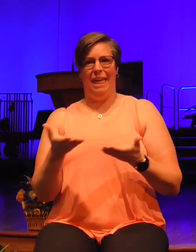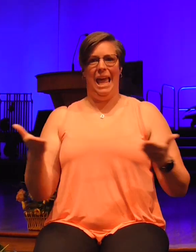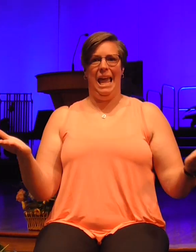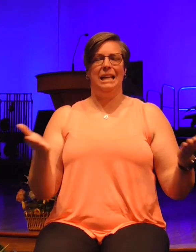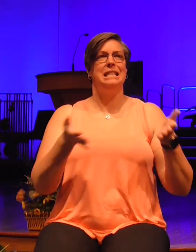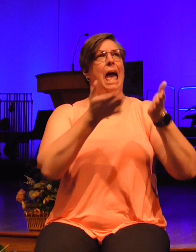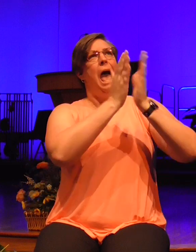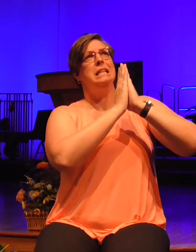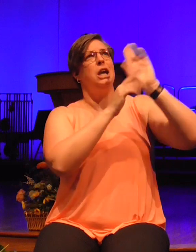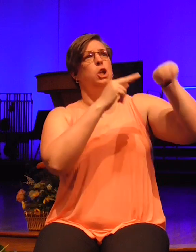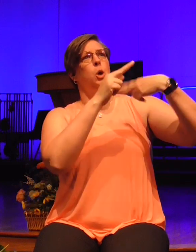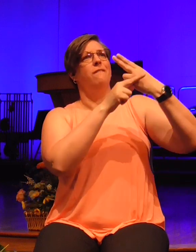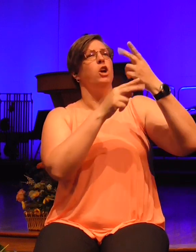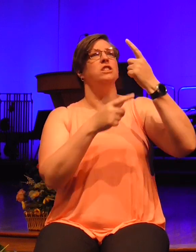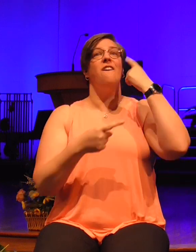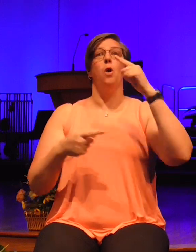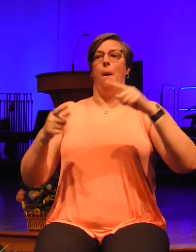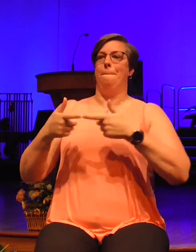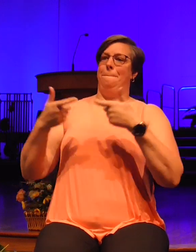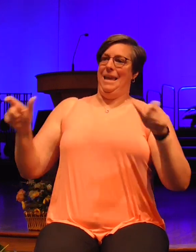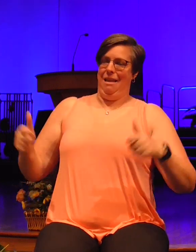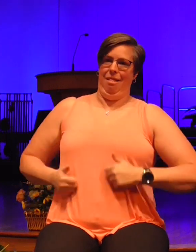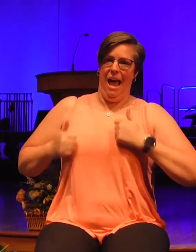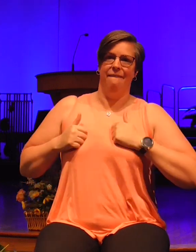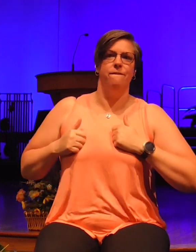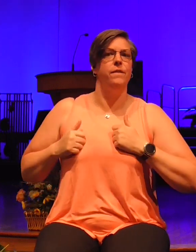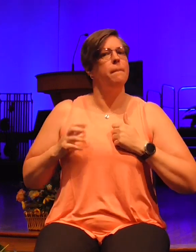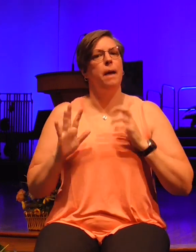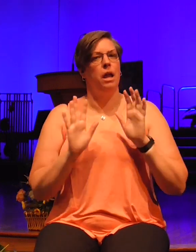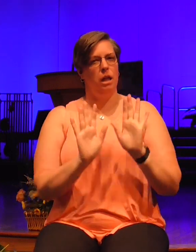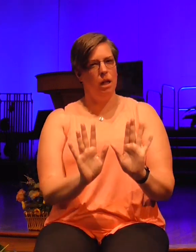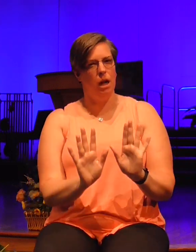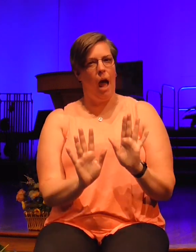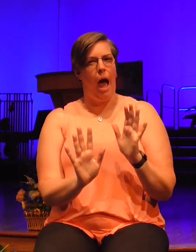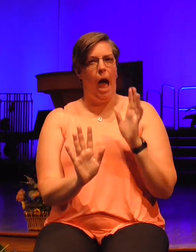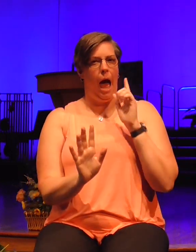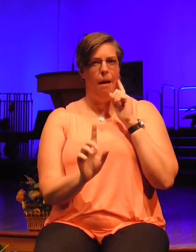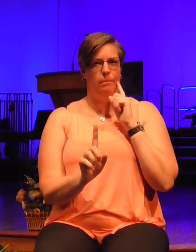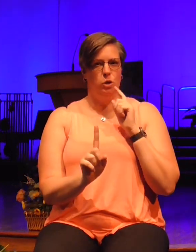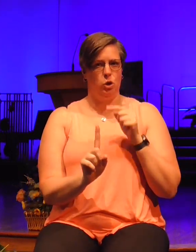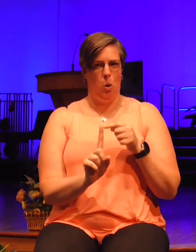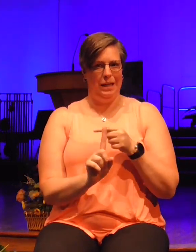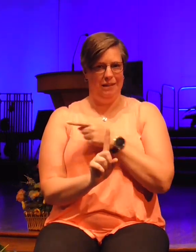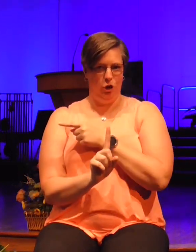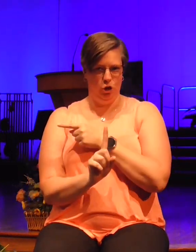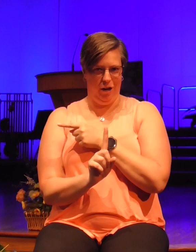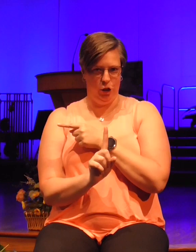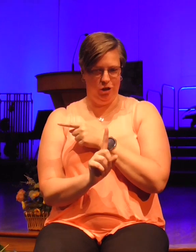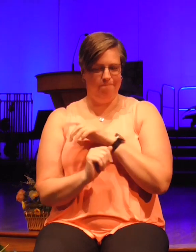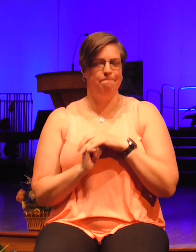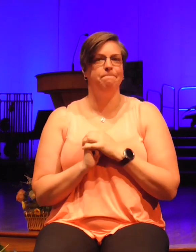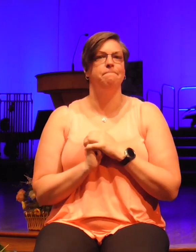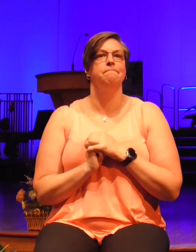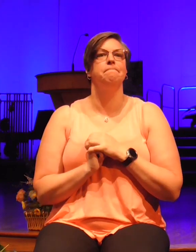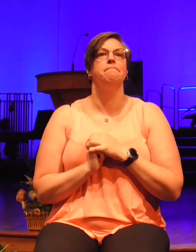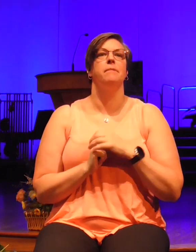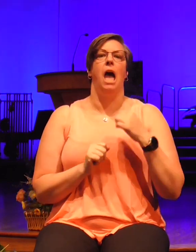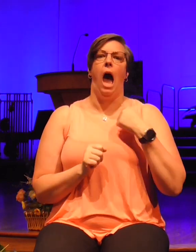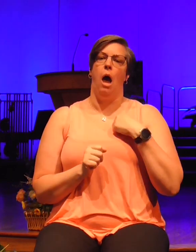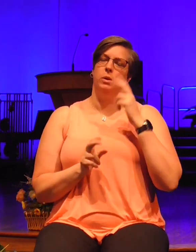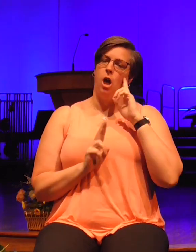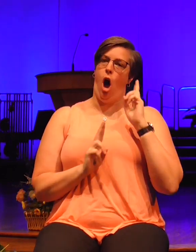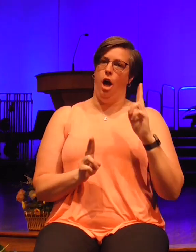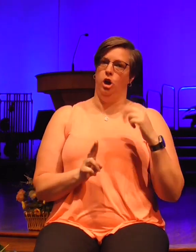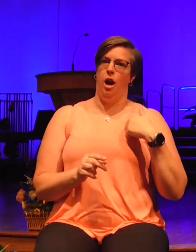asking the universe for a big life, but it really, I'm taking it a different direction. I was honored to get